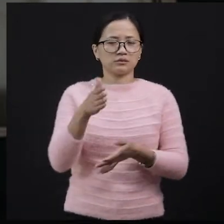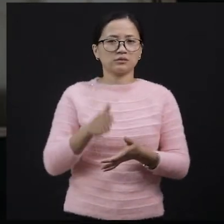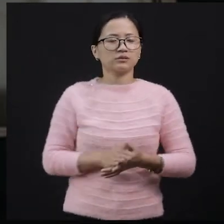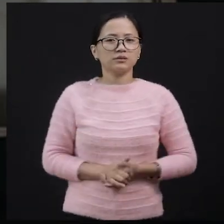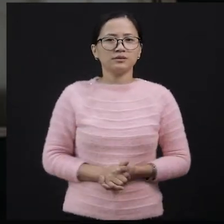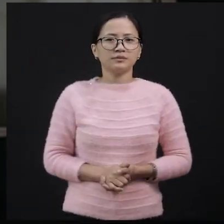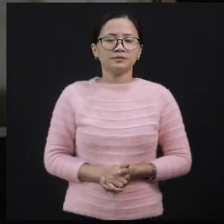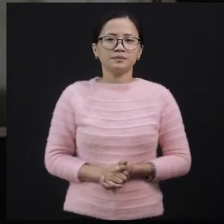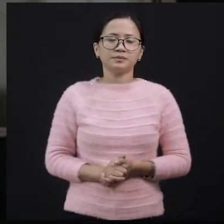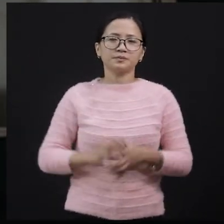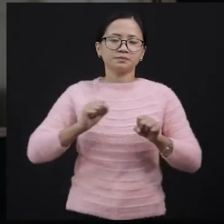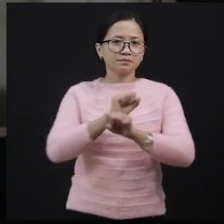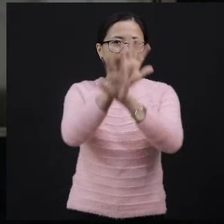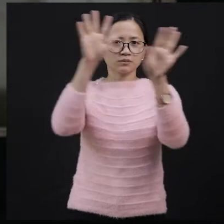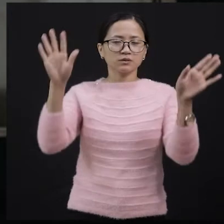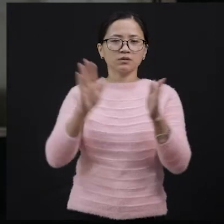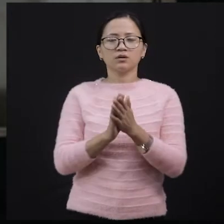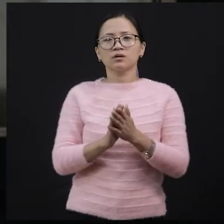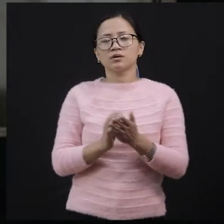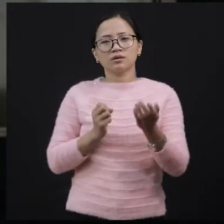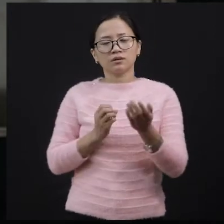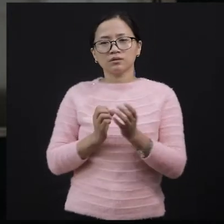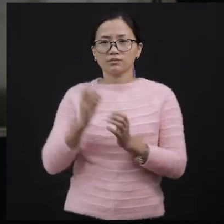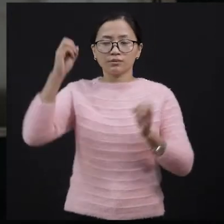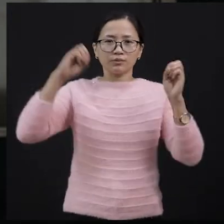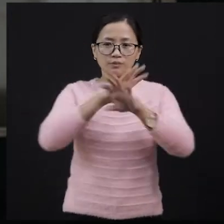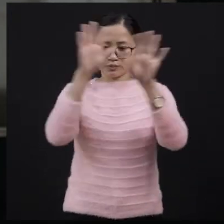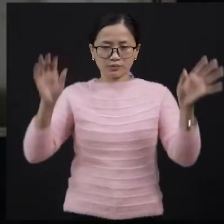because light partially passes through them.